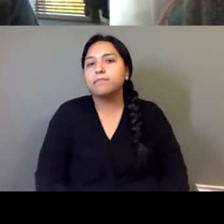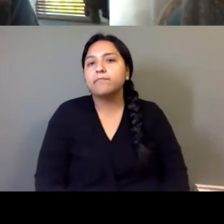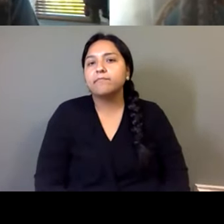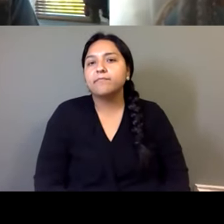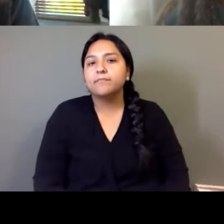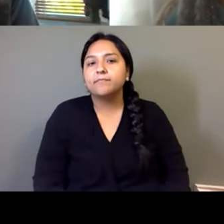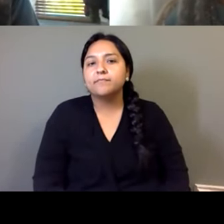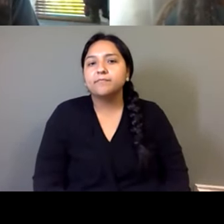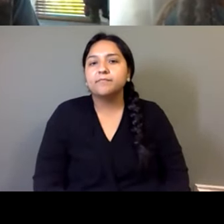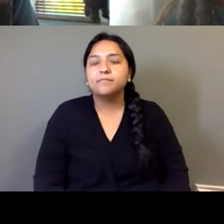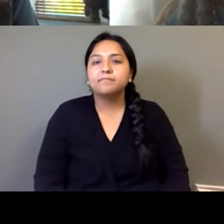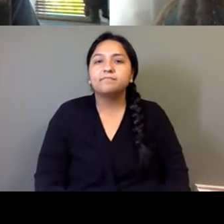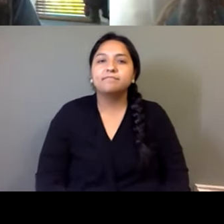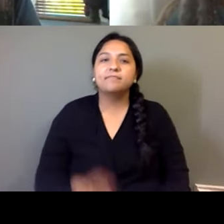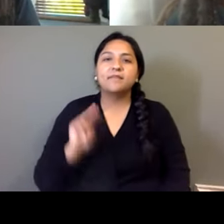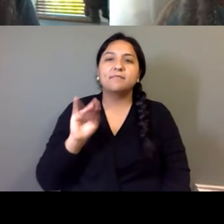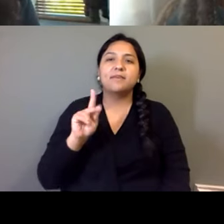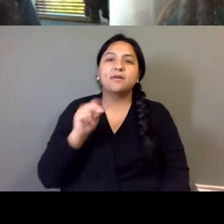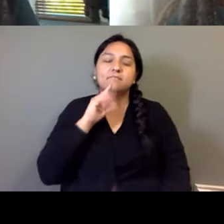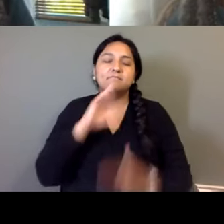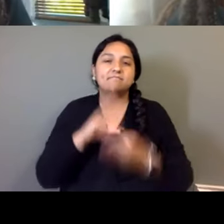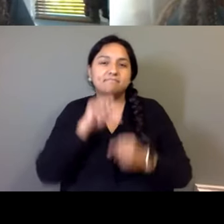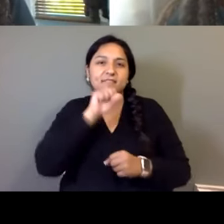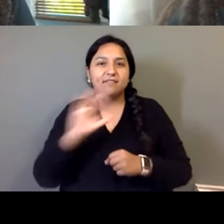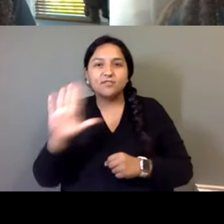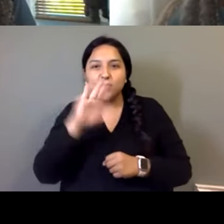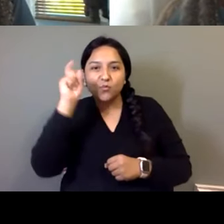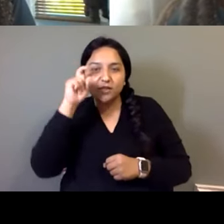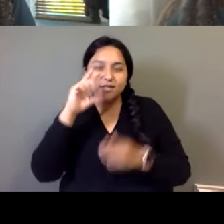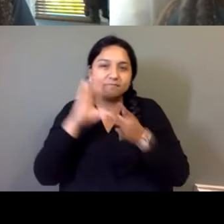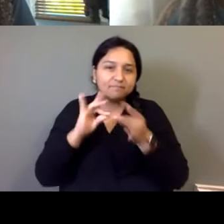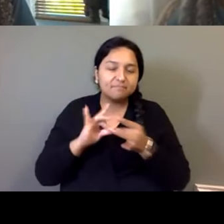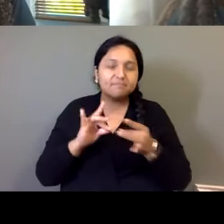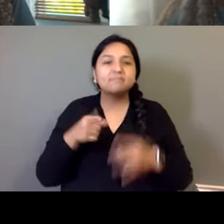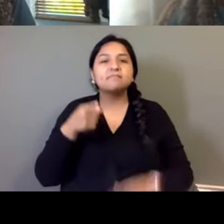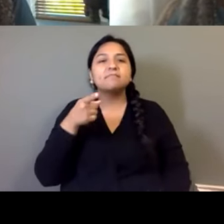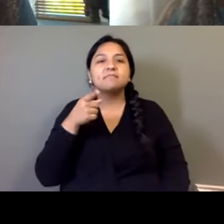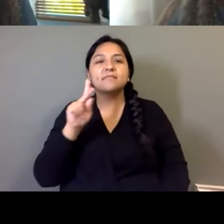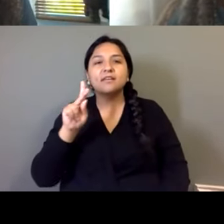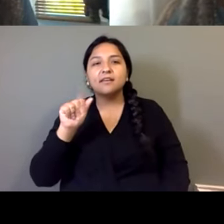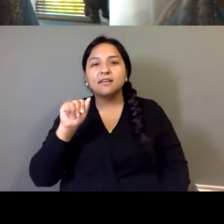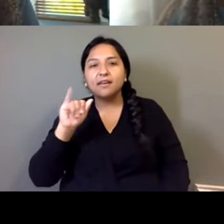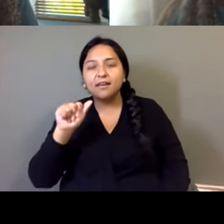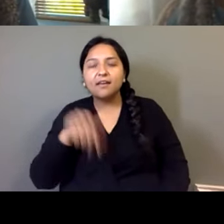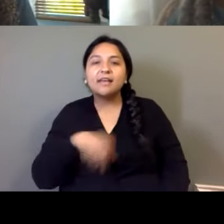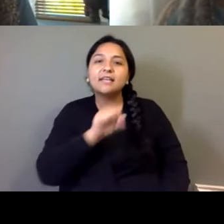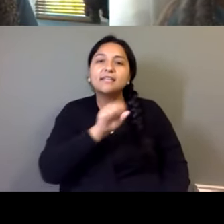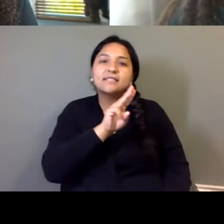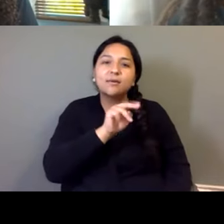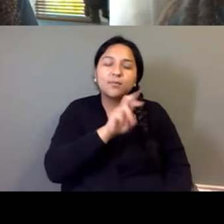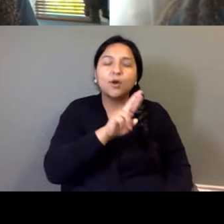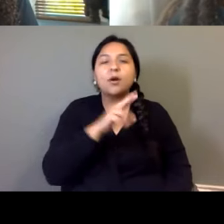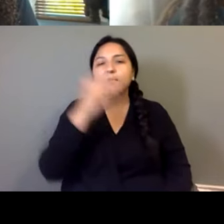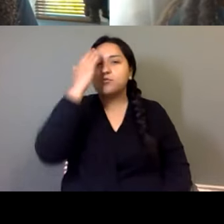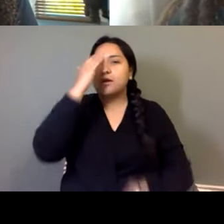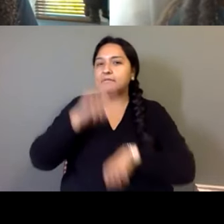I love these wisdom words from y'all. Kaya and Summer, I'm also being really aware of time and we still want to get to the exercises. Kaya